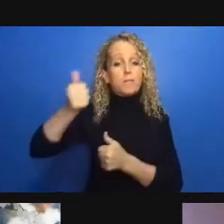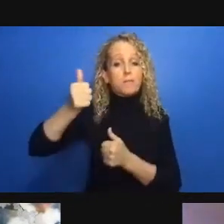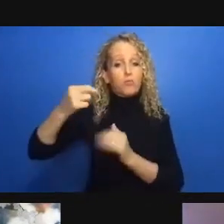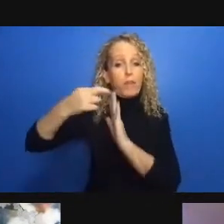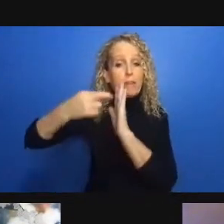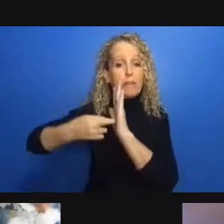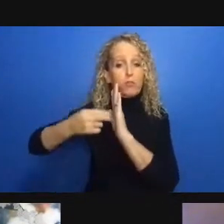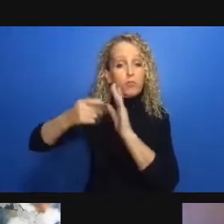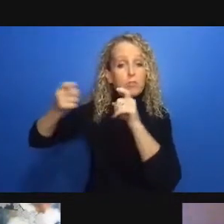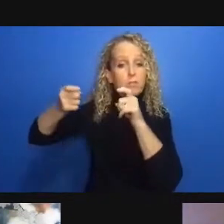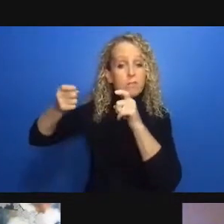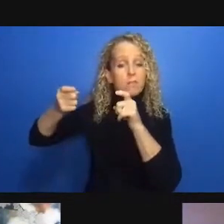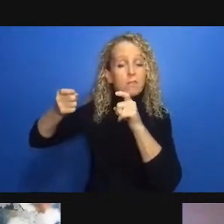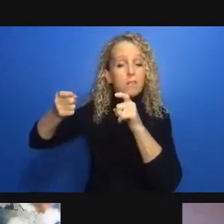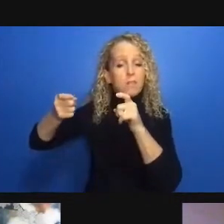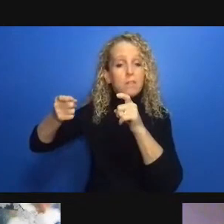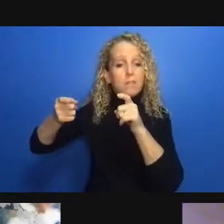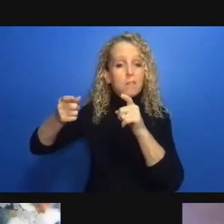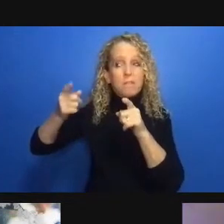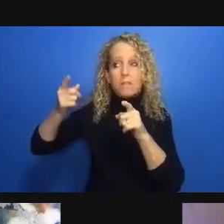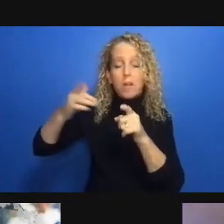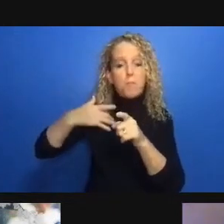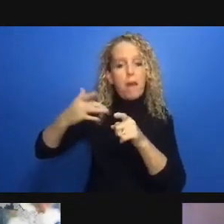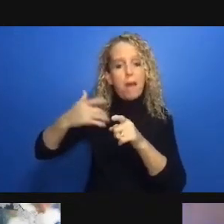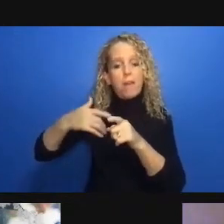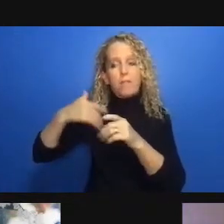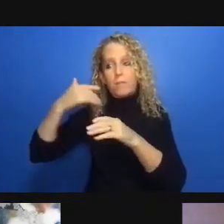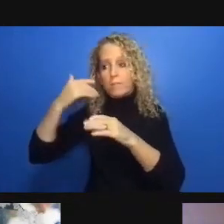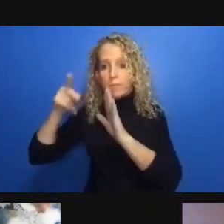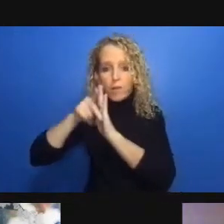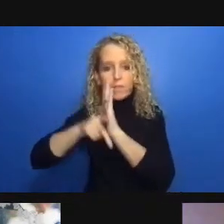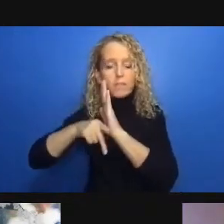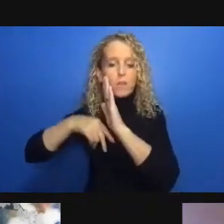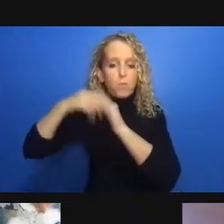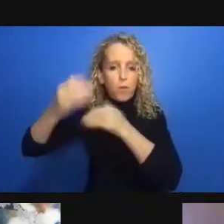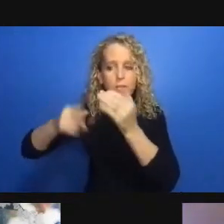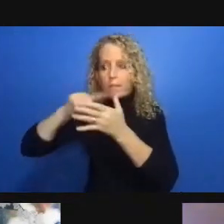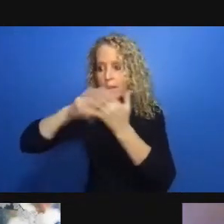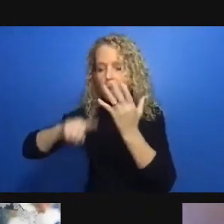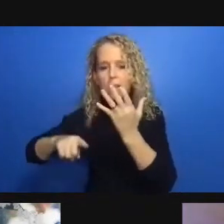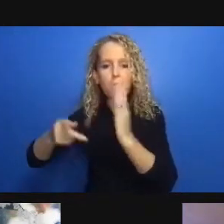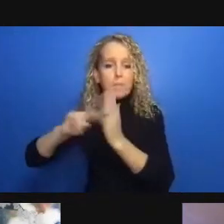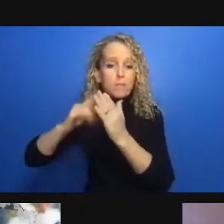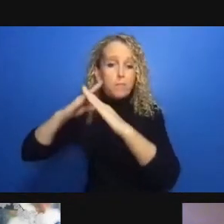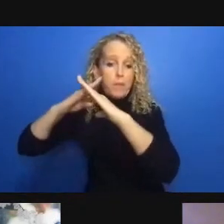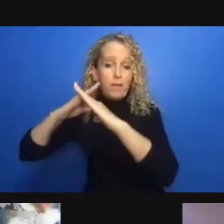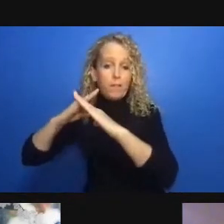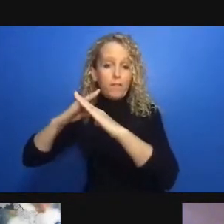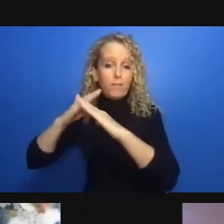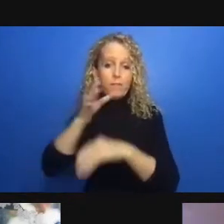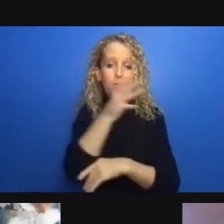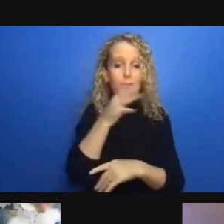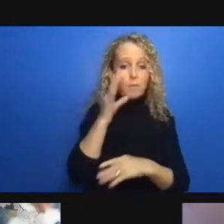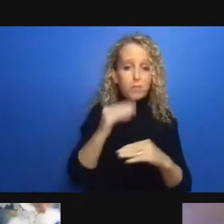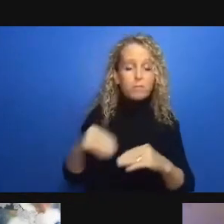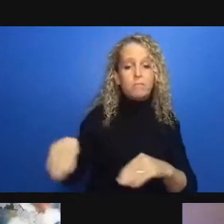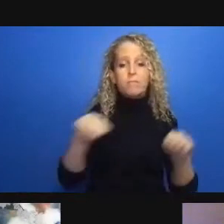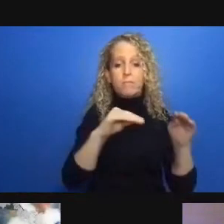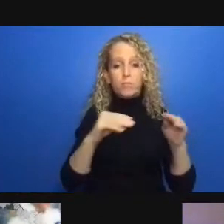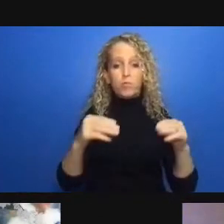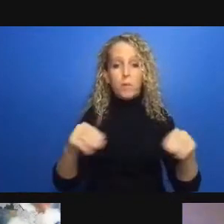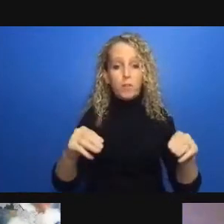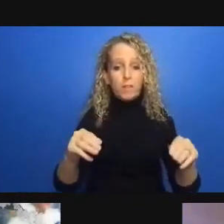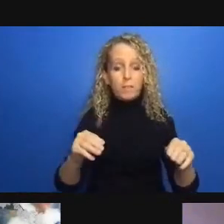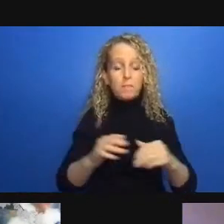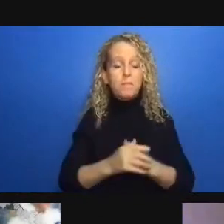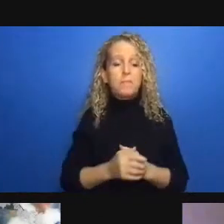tape. That is a barrier to get some of these products to market. How can we work with our regulators and